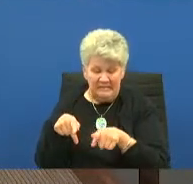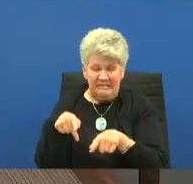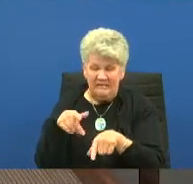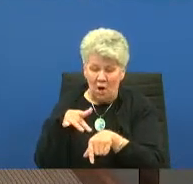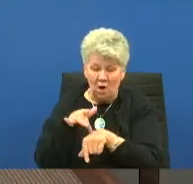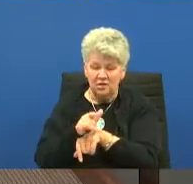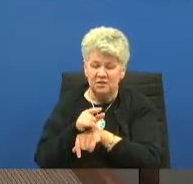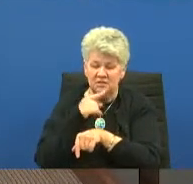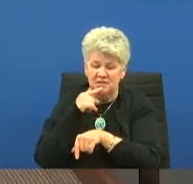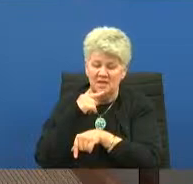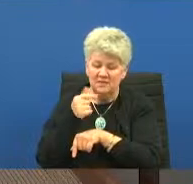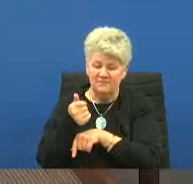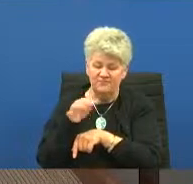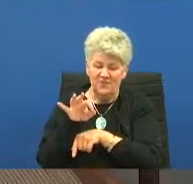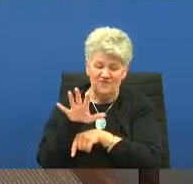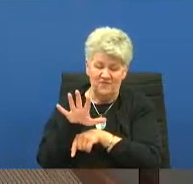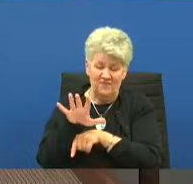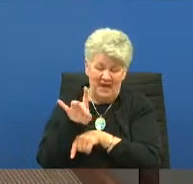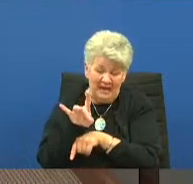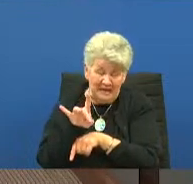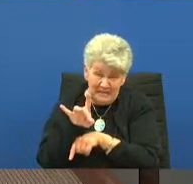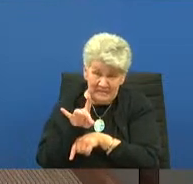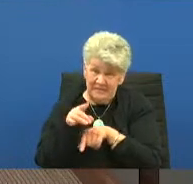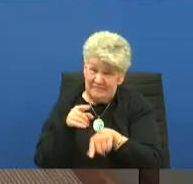Hudson Pride. Then there was an